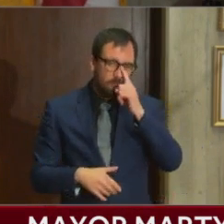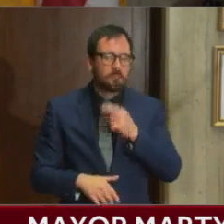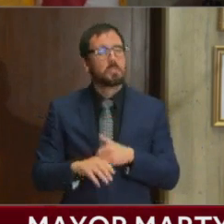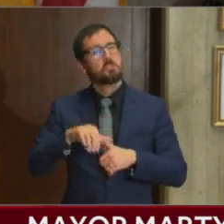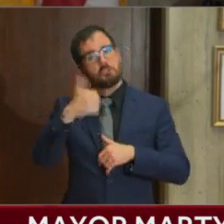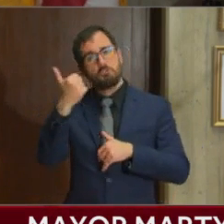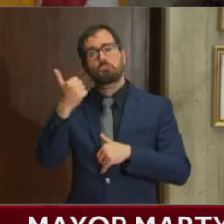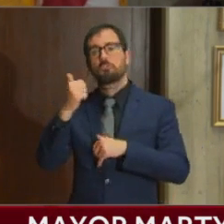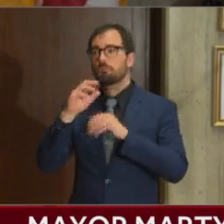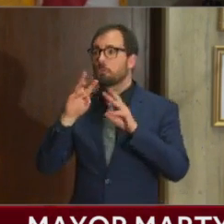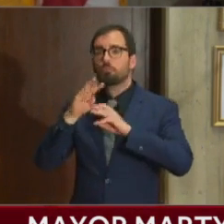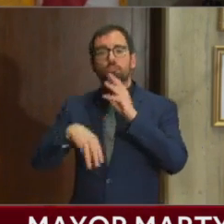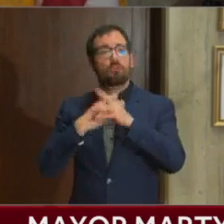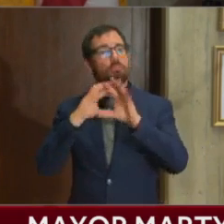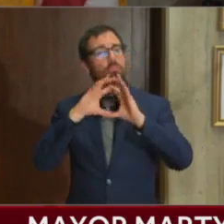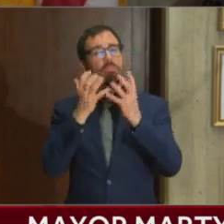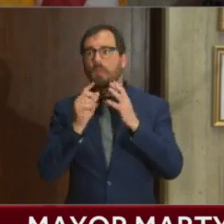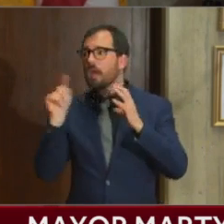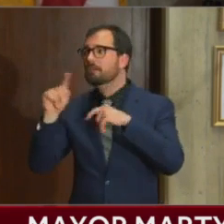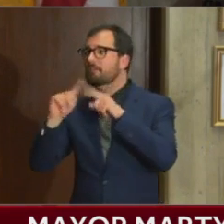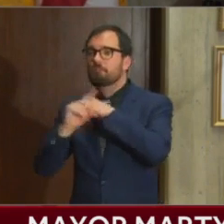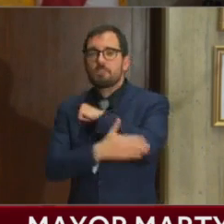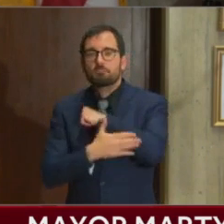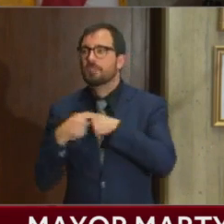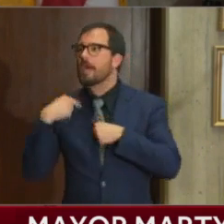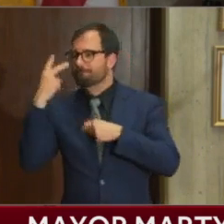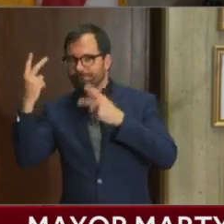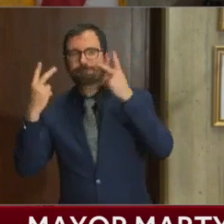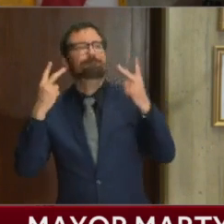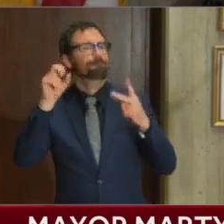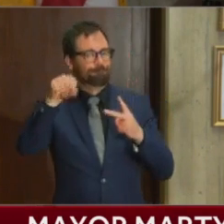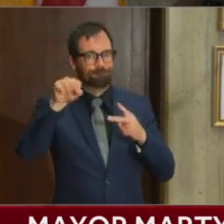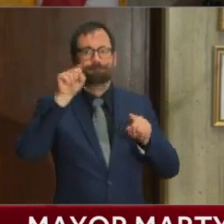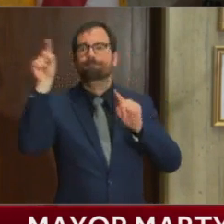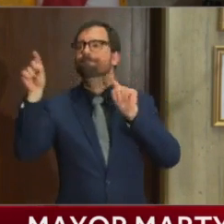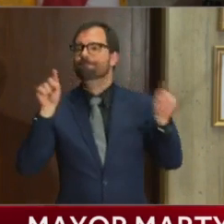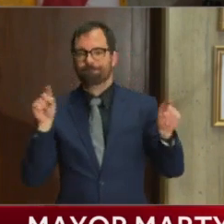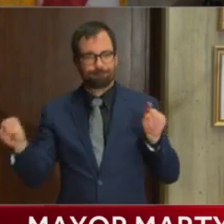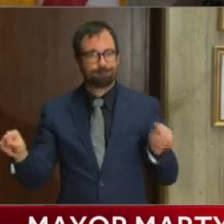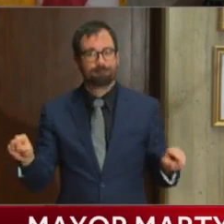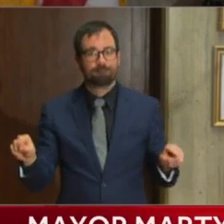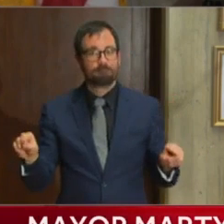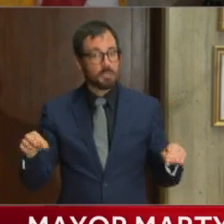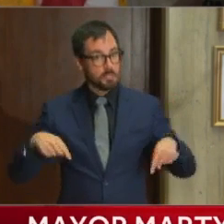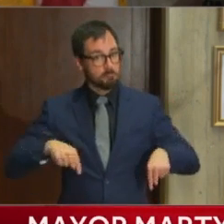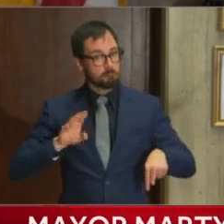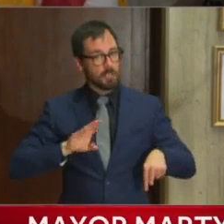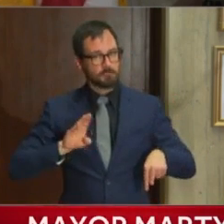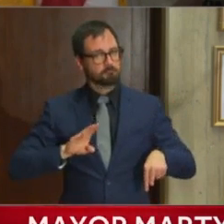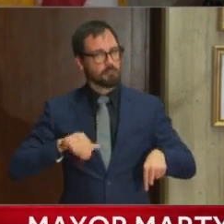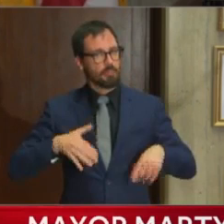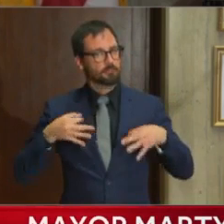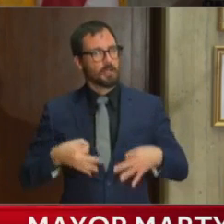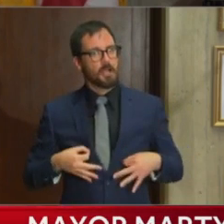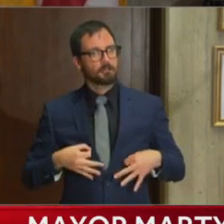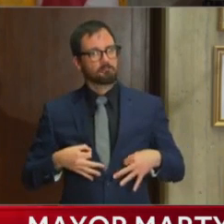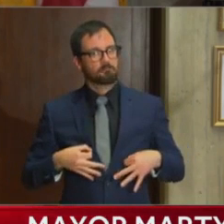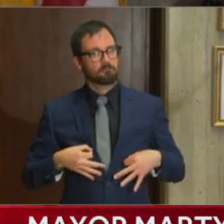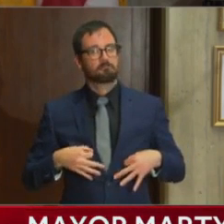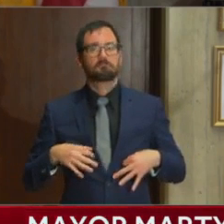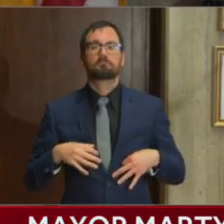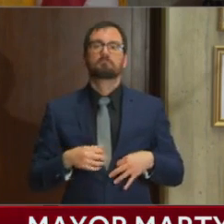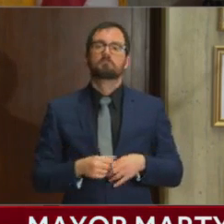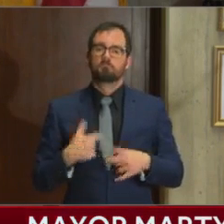lightly or in isolation. For that reason, I am and will continue to be in conversation with the governor and state